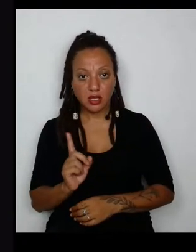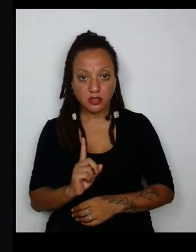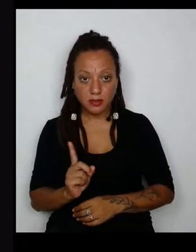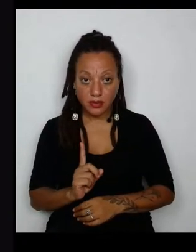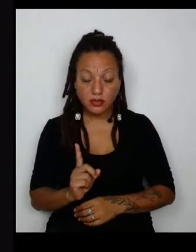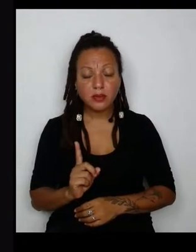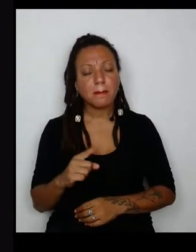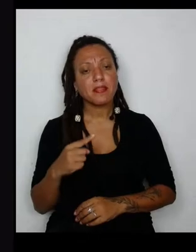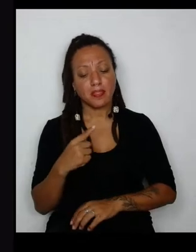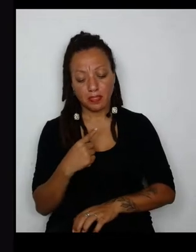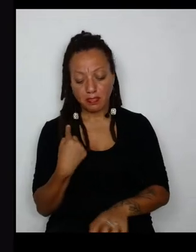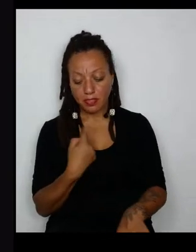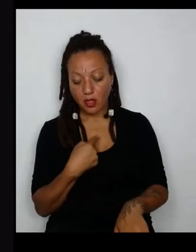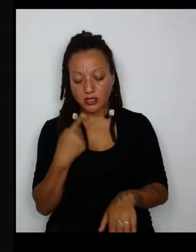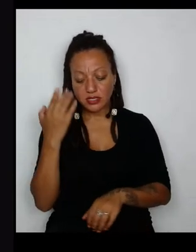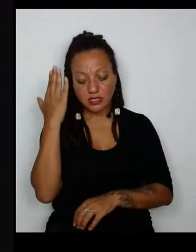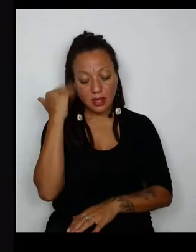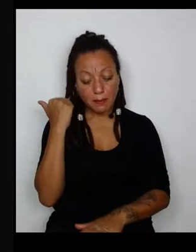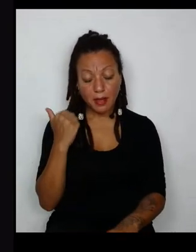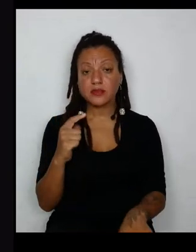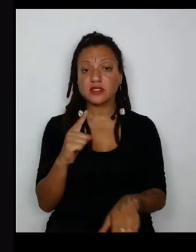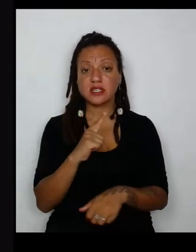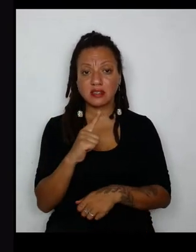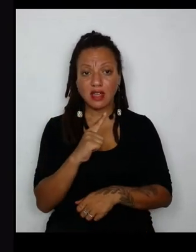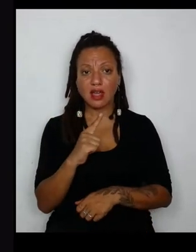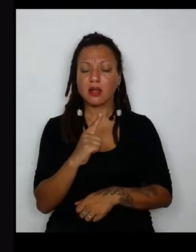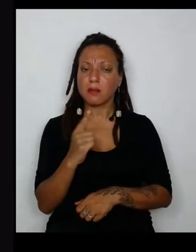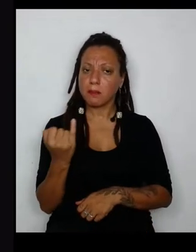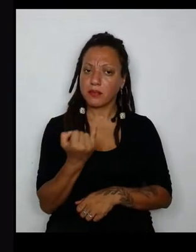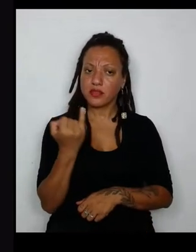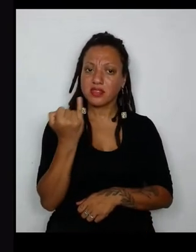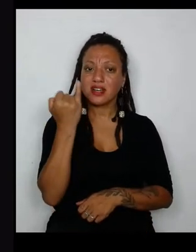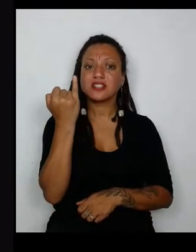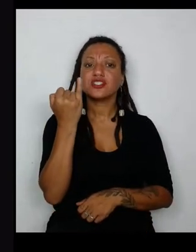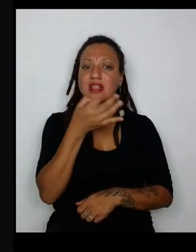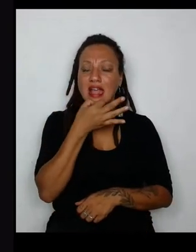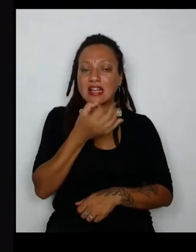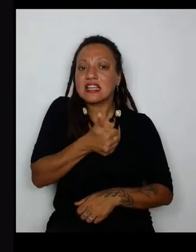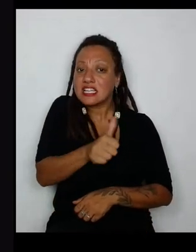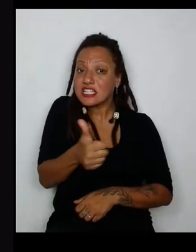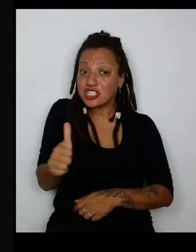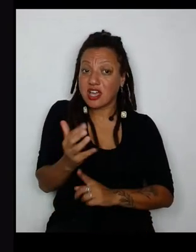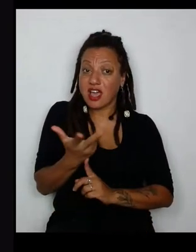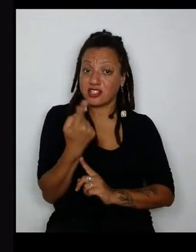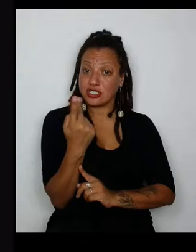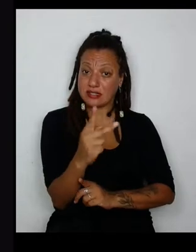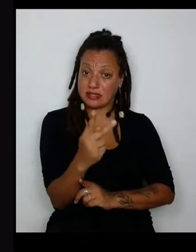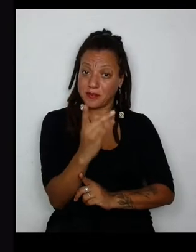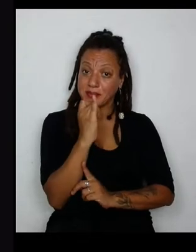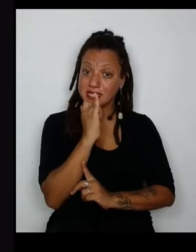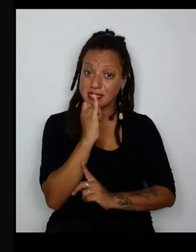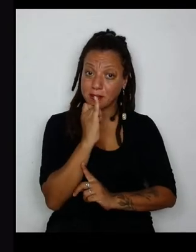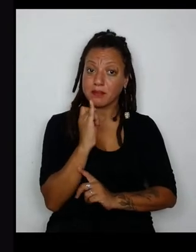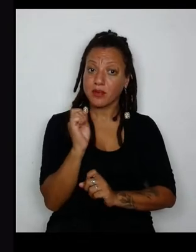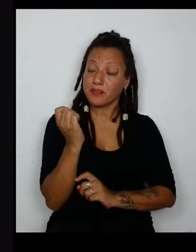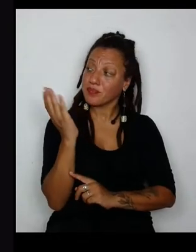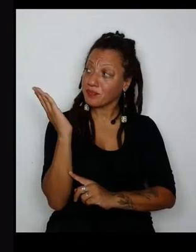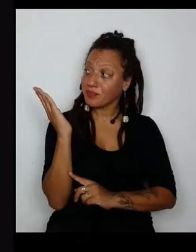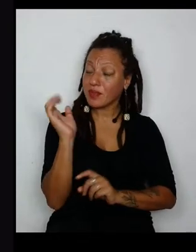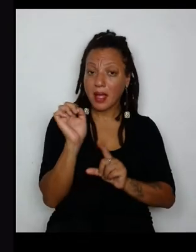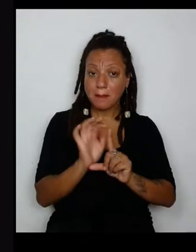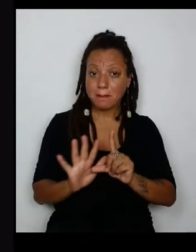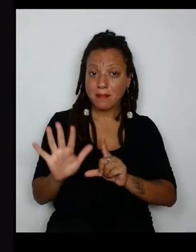gogan while these images have come to represent the trope of dusky maiden noble savage